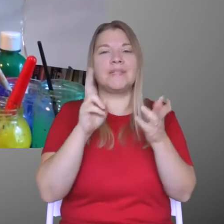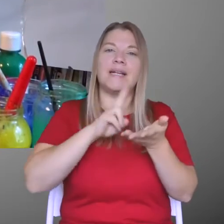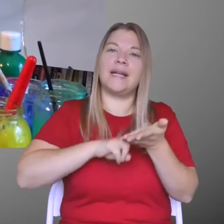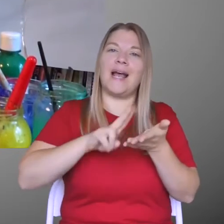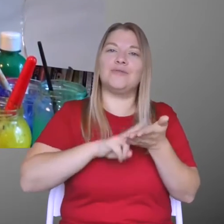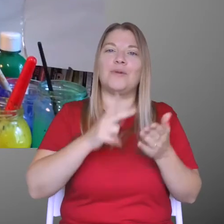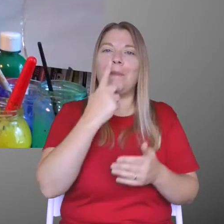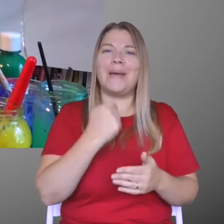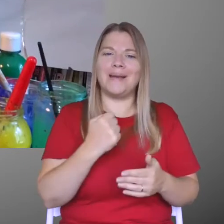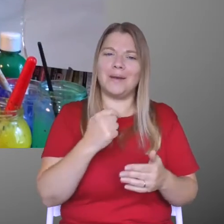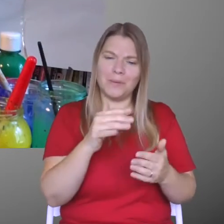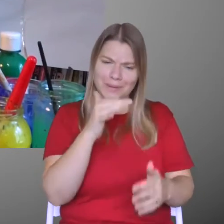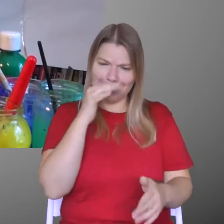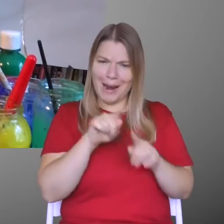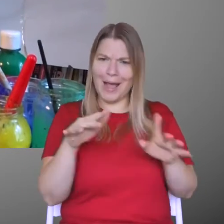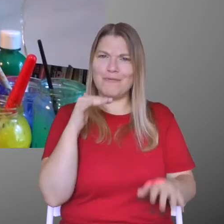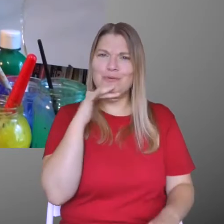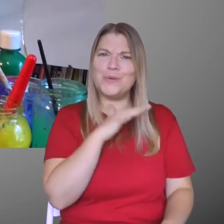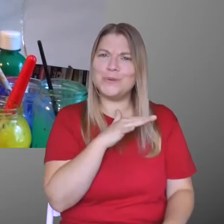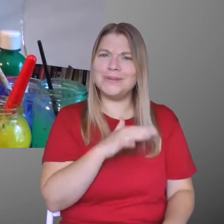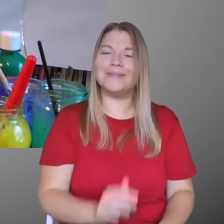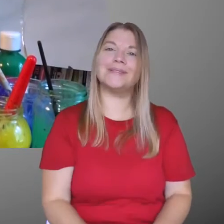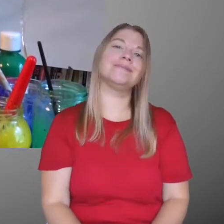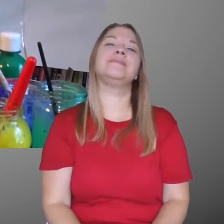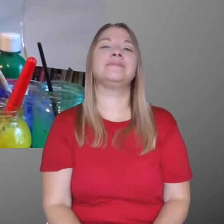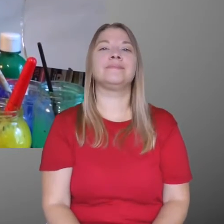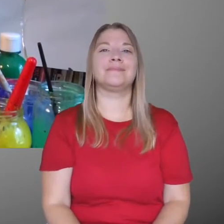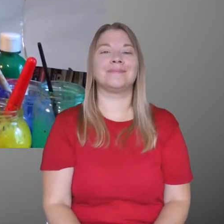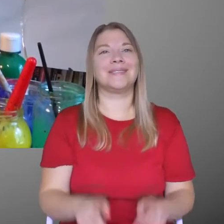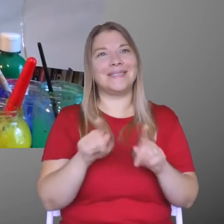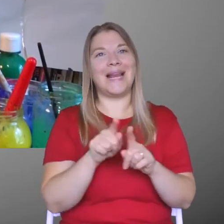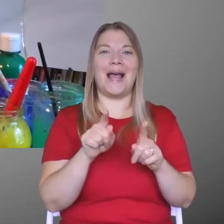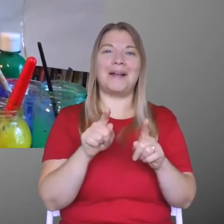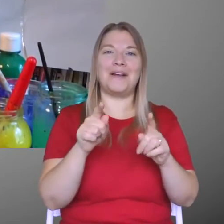smell to it as well. Like aromatherapy.